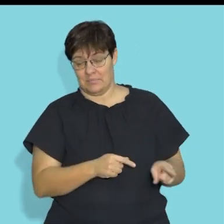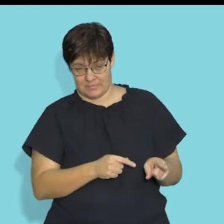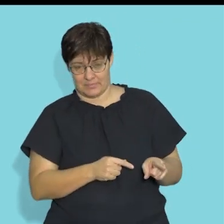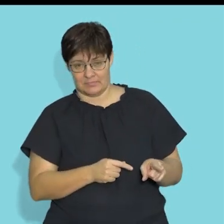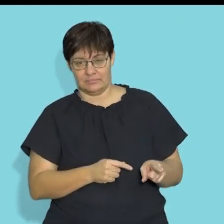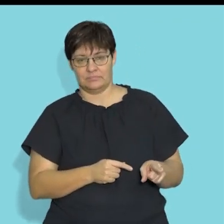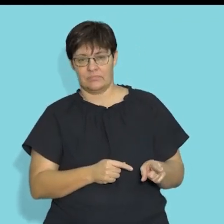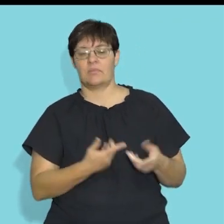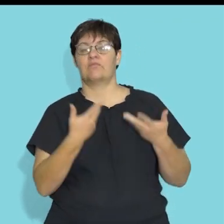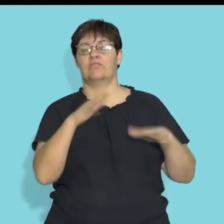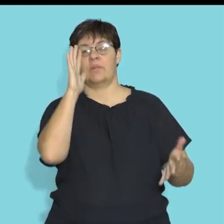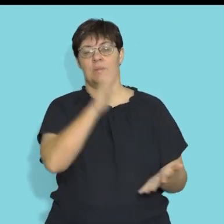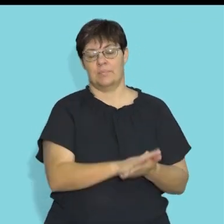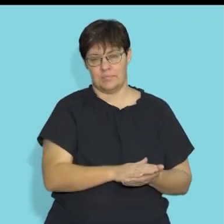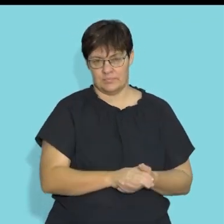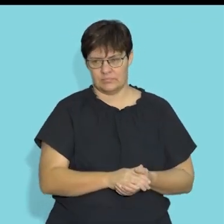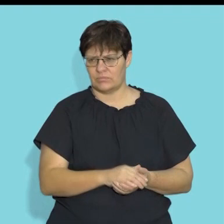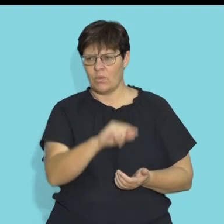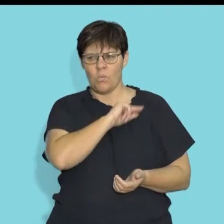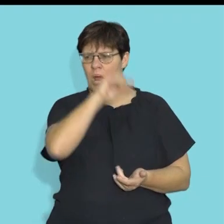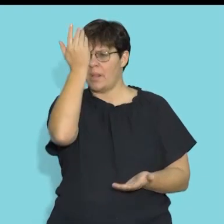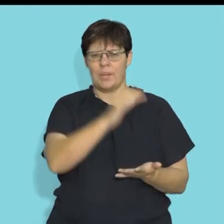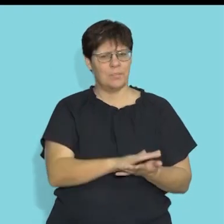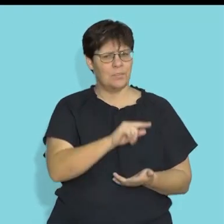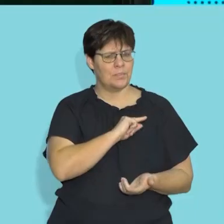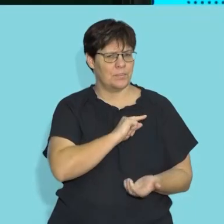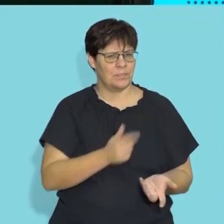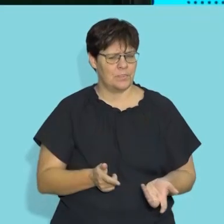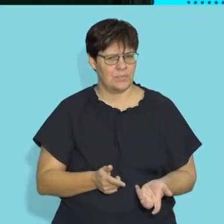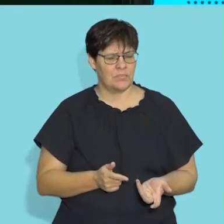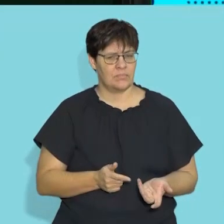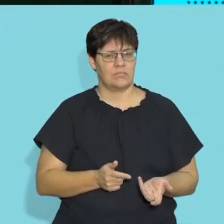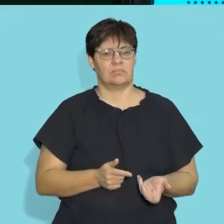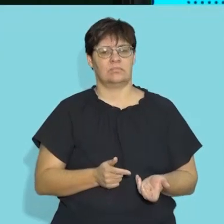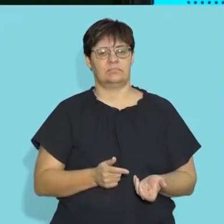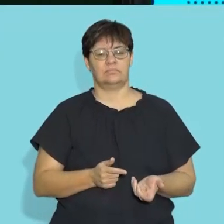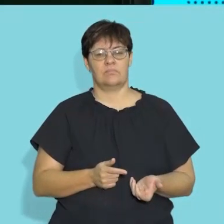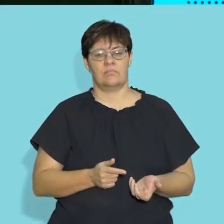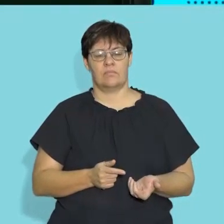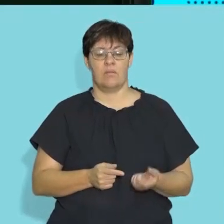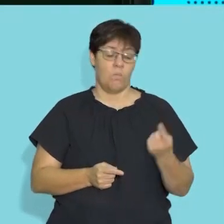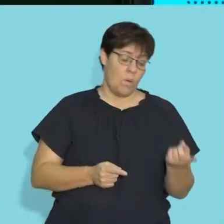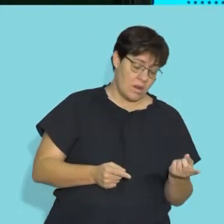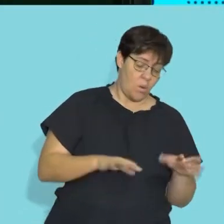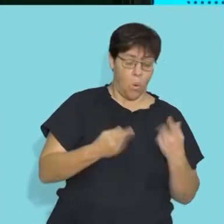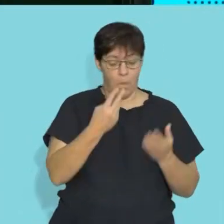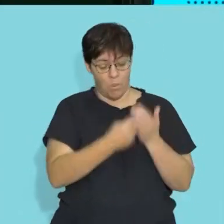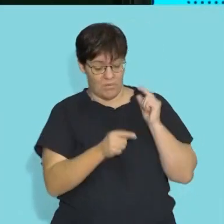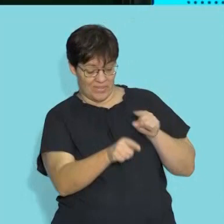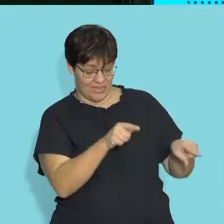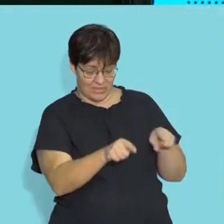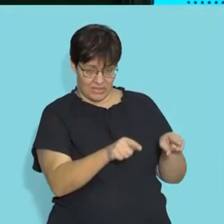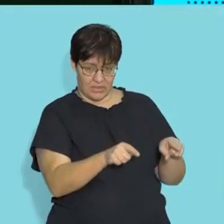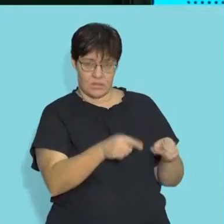system will finish. Why will it finish? The reaction will finish because one or both of